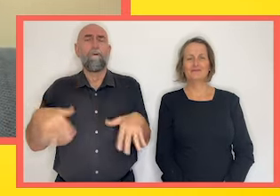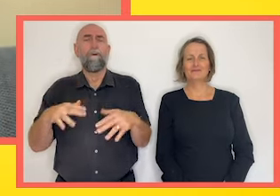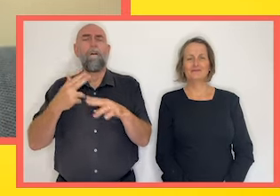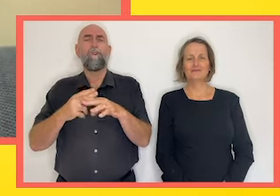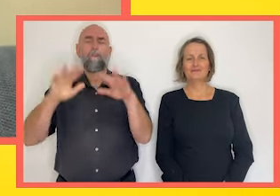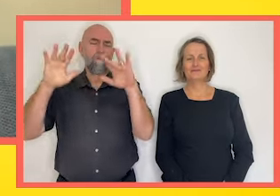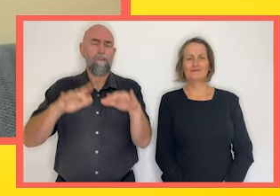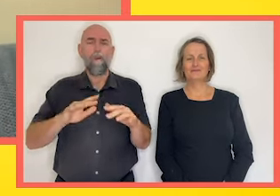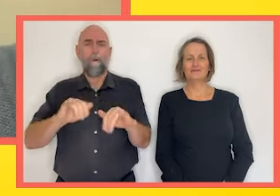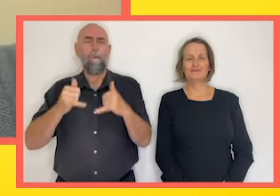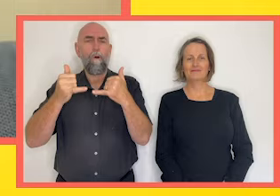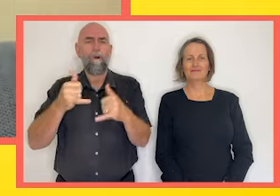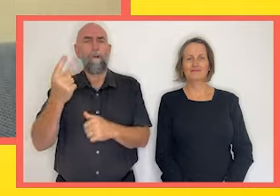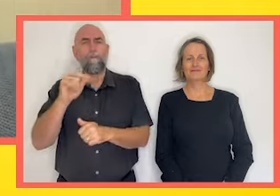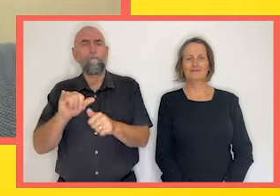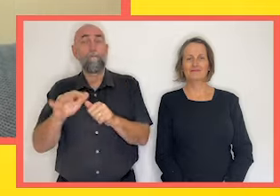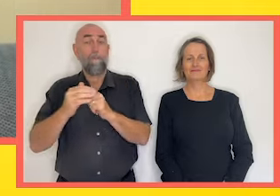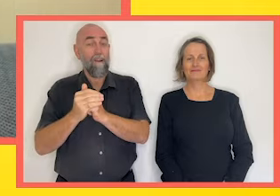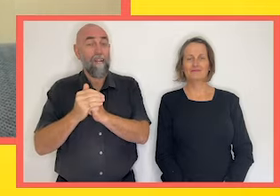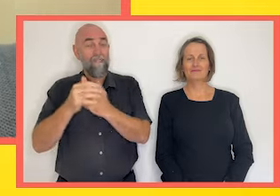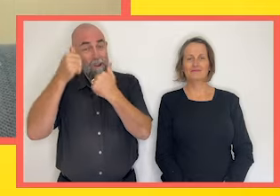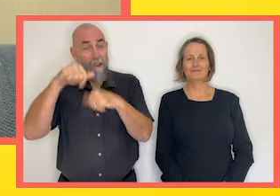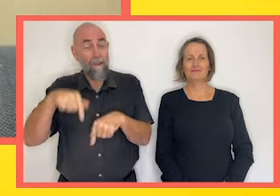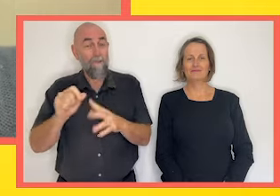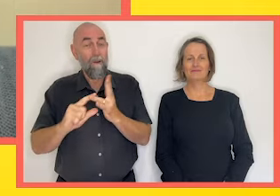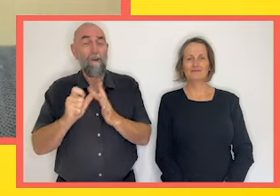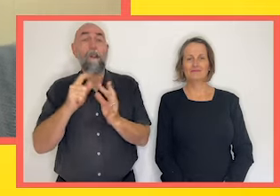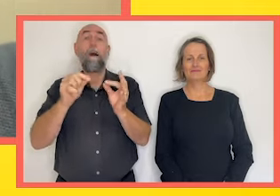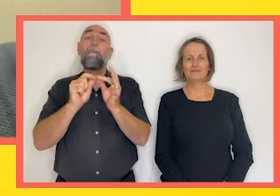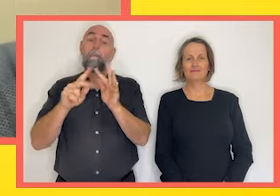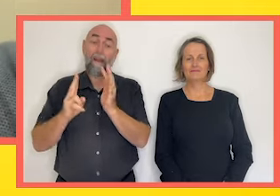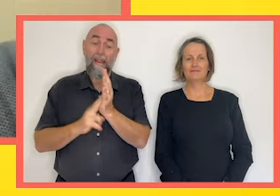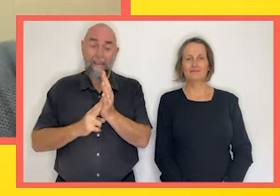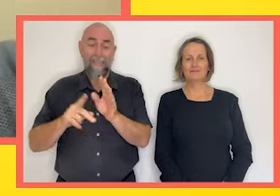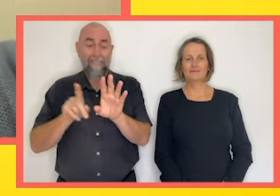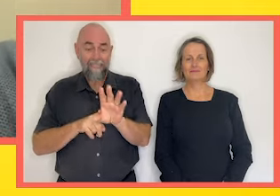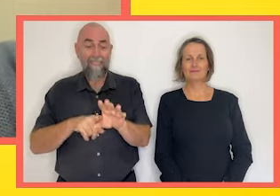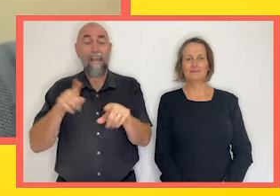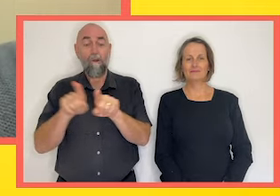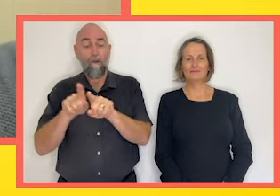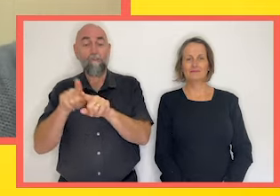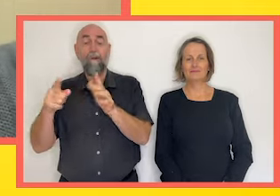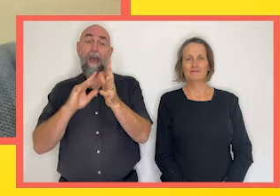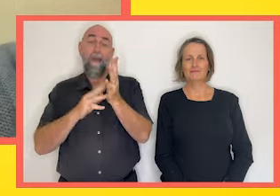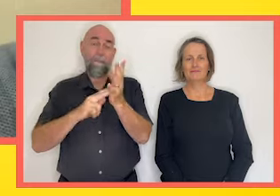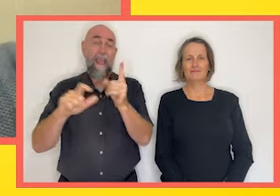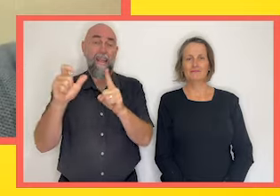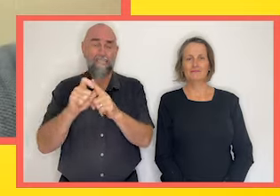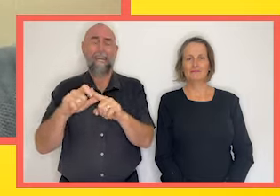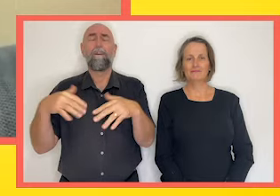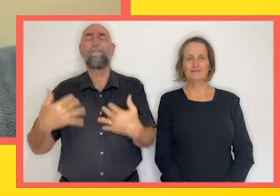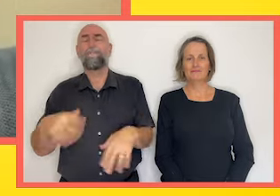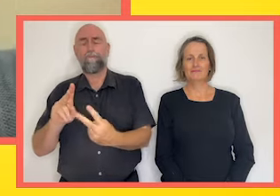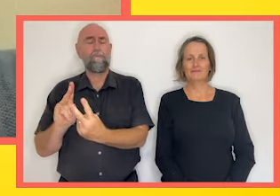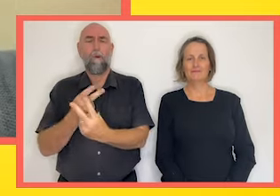Snow Australia Awards, the great friend of the pod, Benny Tudhope, as well as Amanda Reid. We also saw the Australian women's